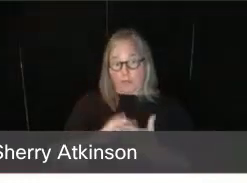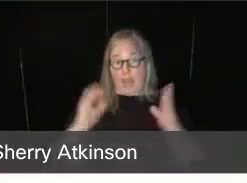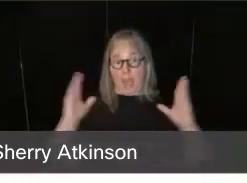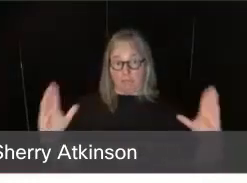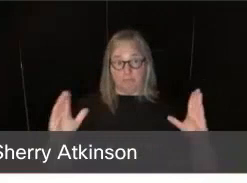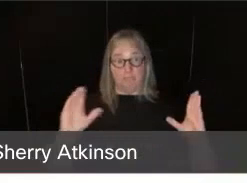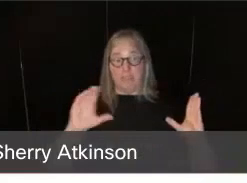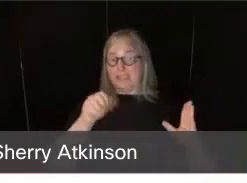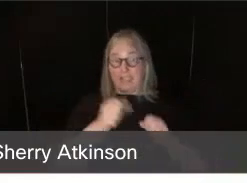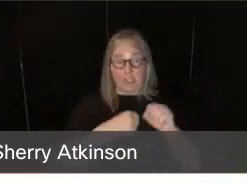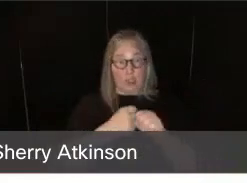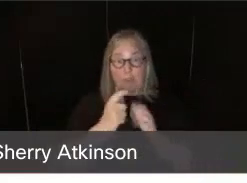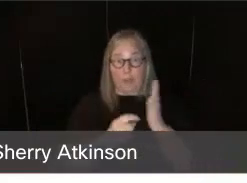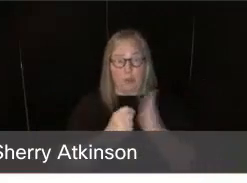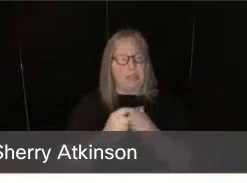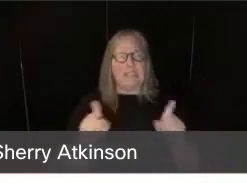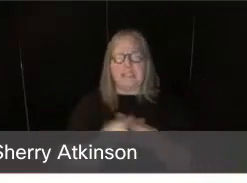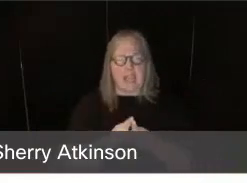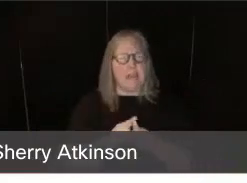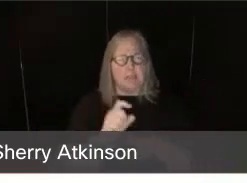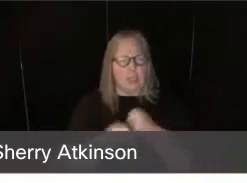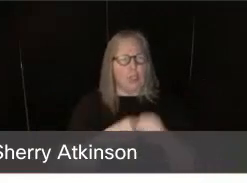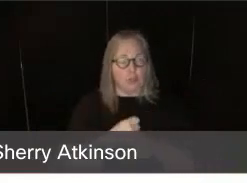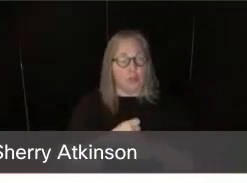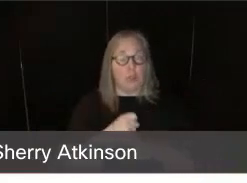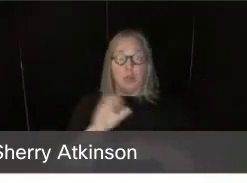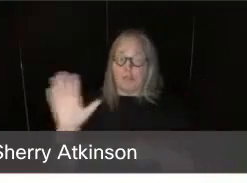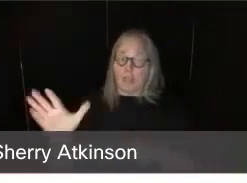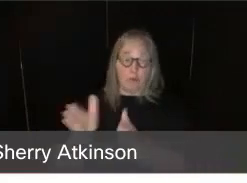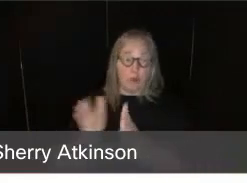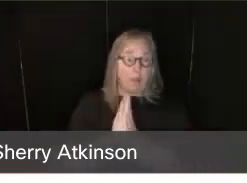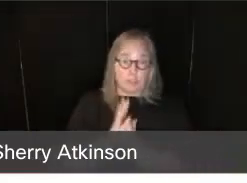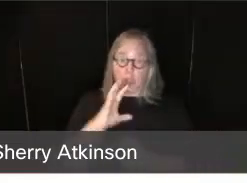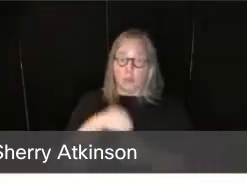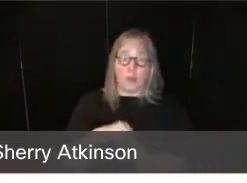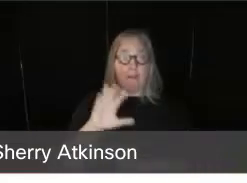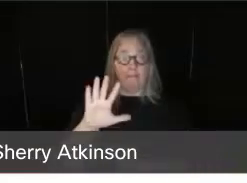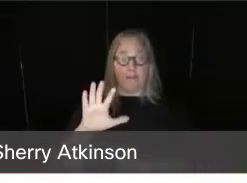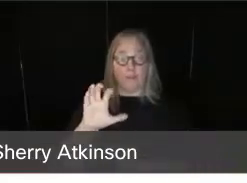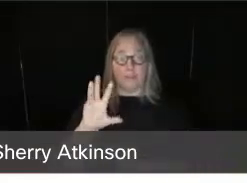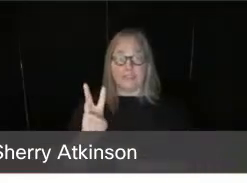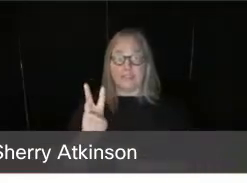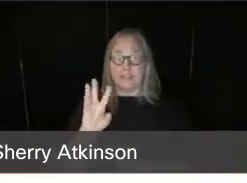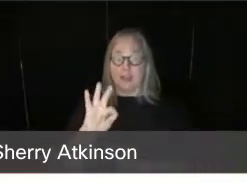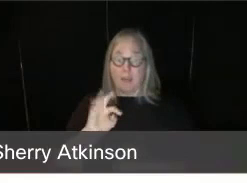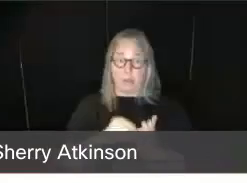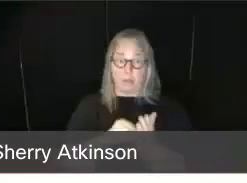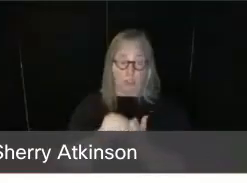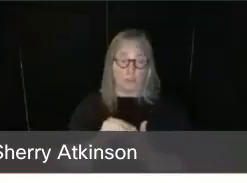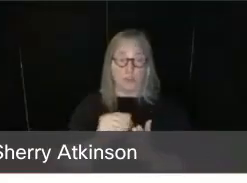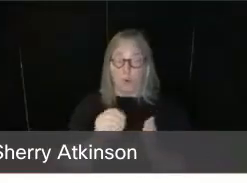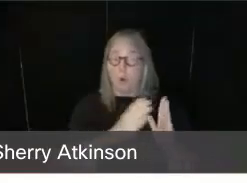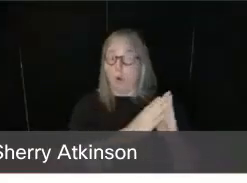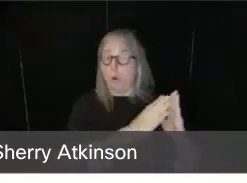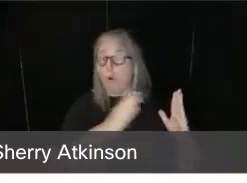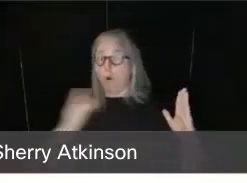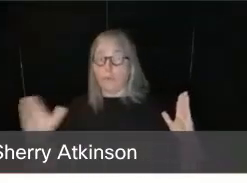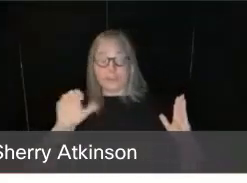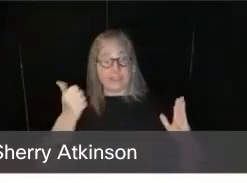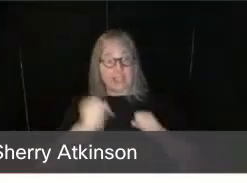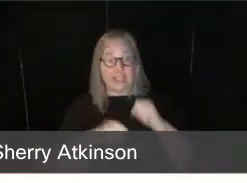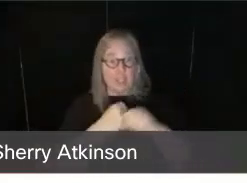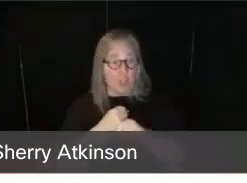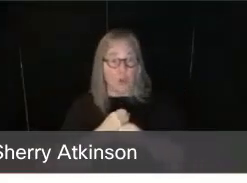same years, the request includes $569 million. So over a 10-year period, the